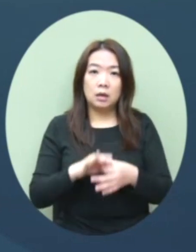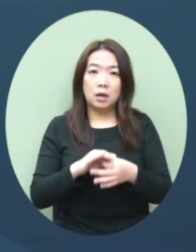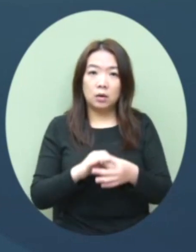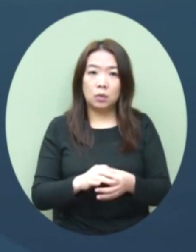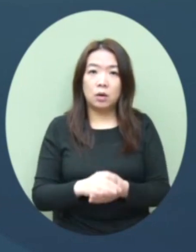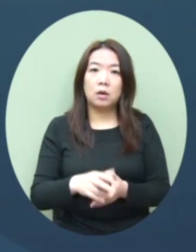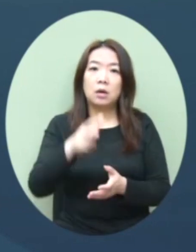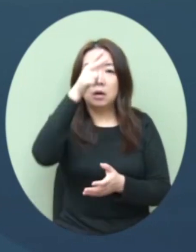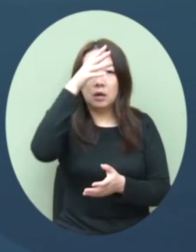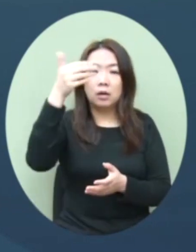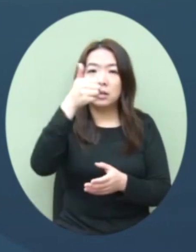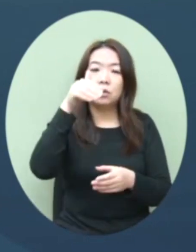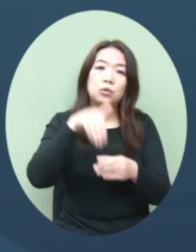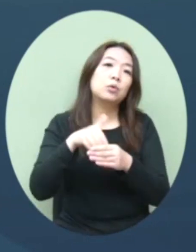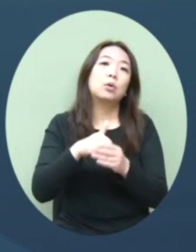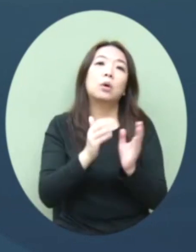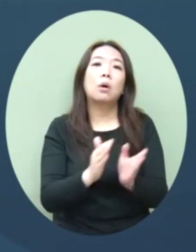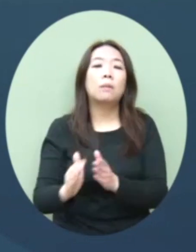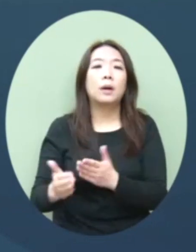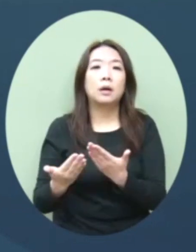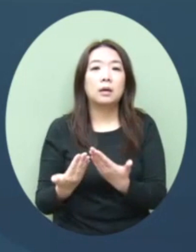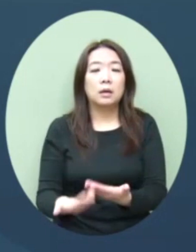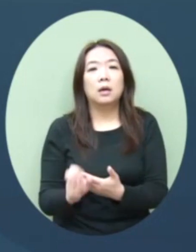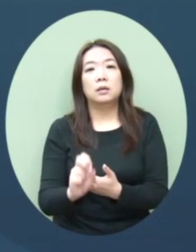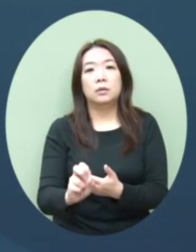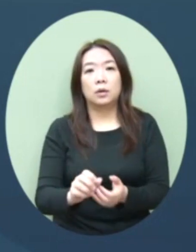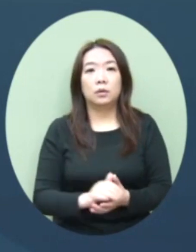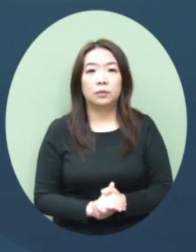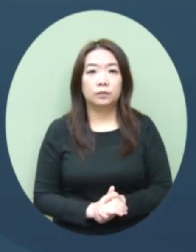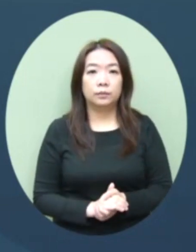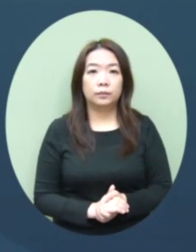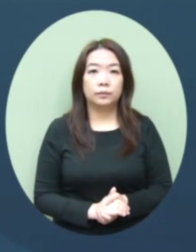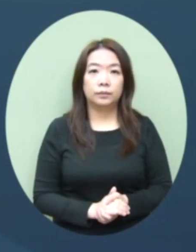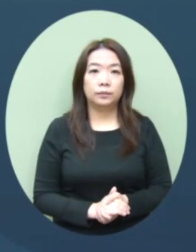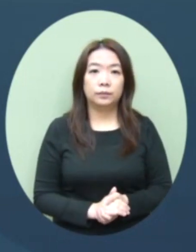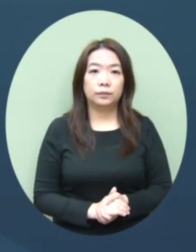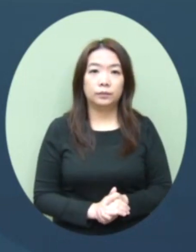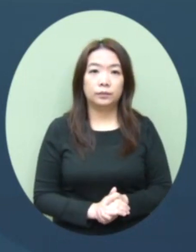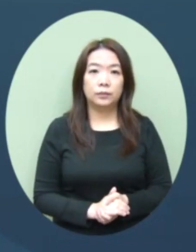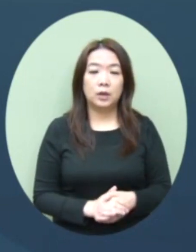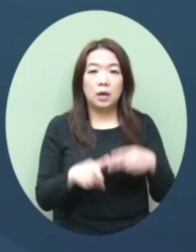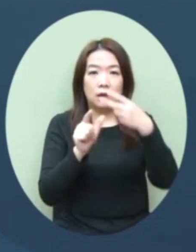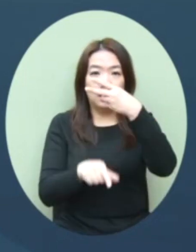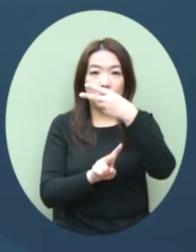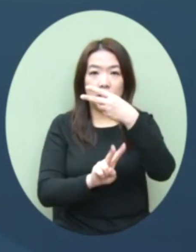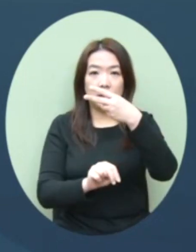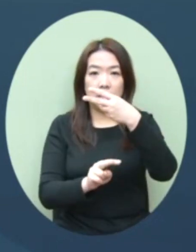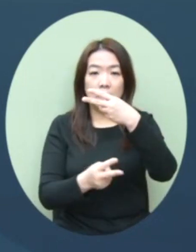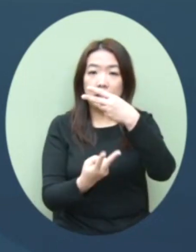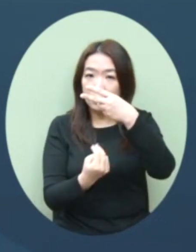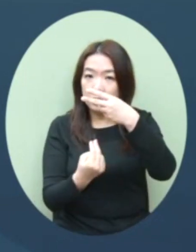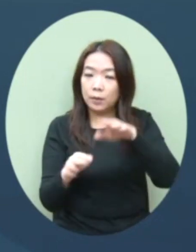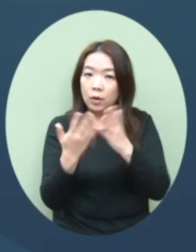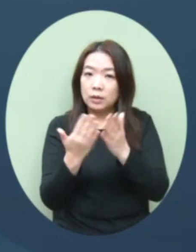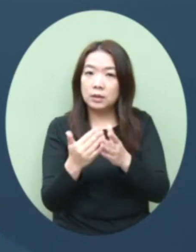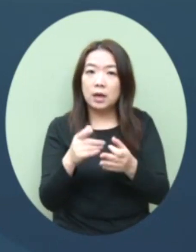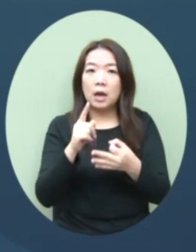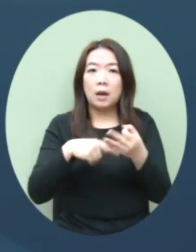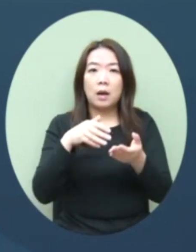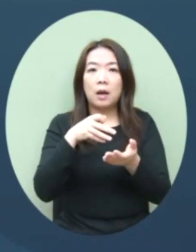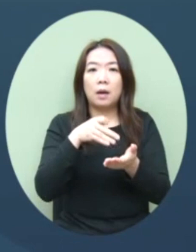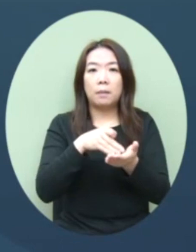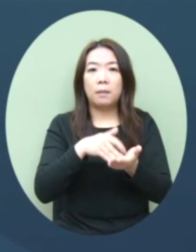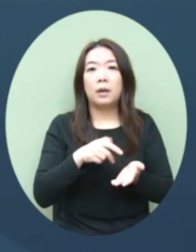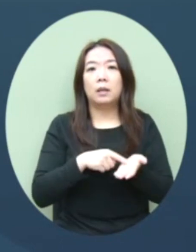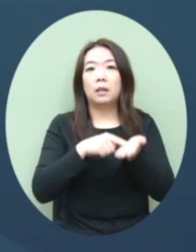period will start later this week or the 20th of February and the voting day will be on the 27th of March but